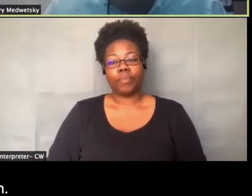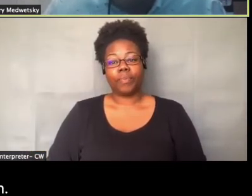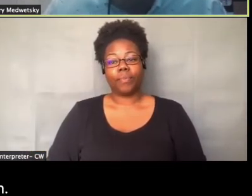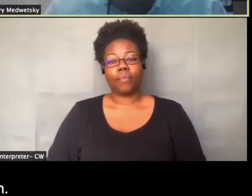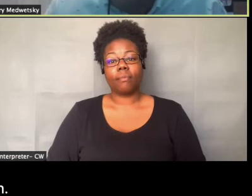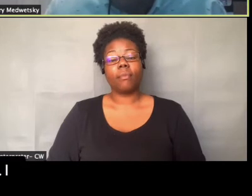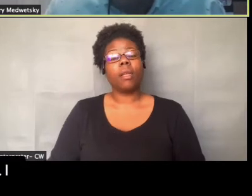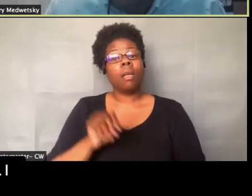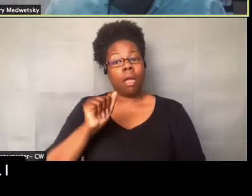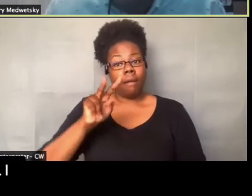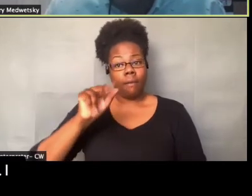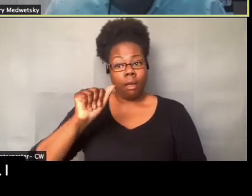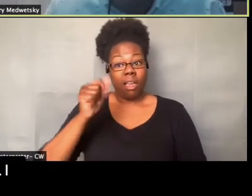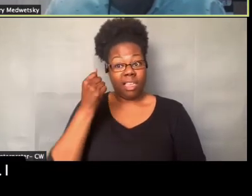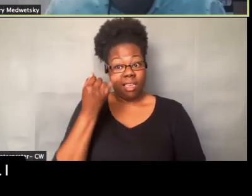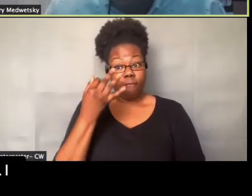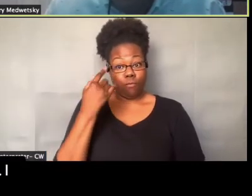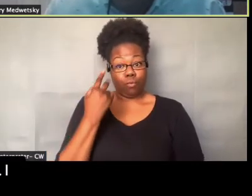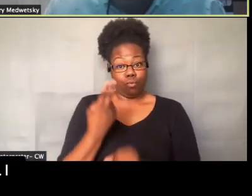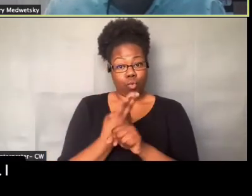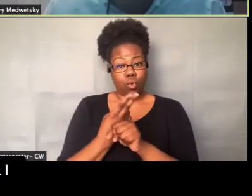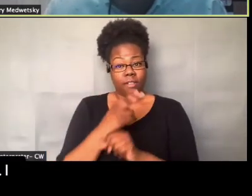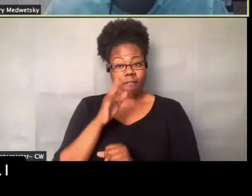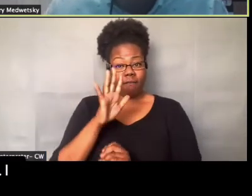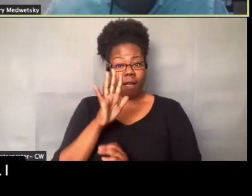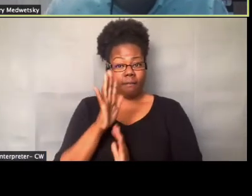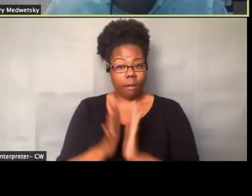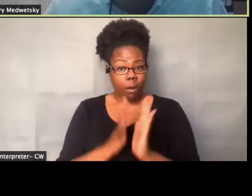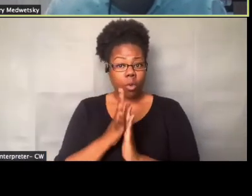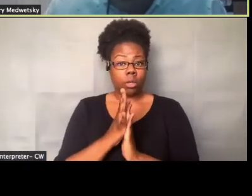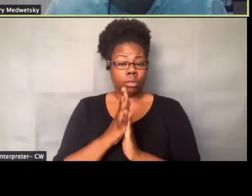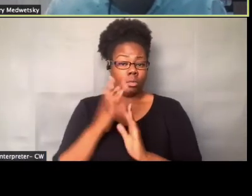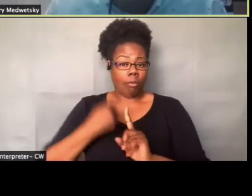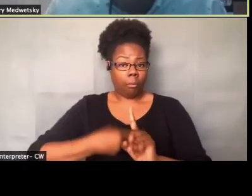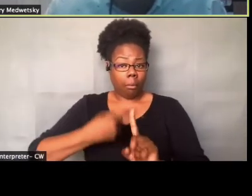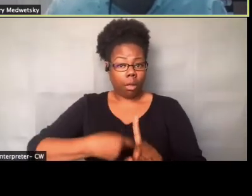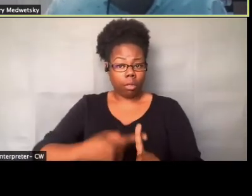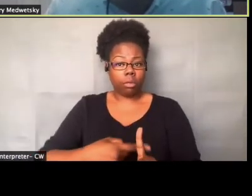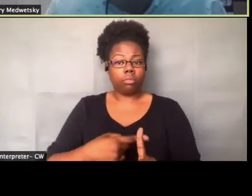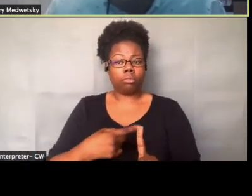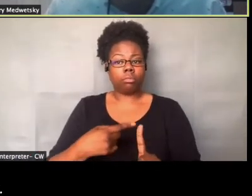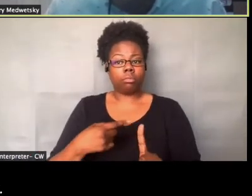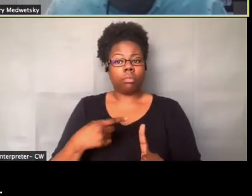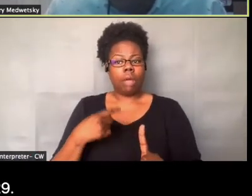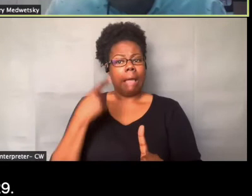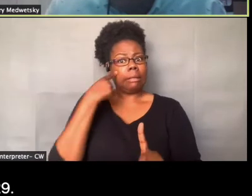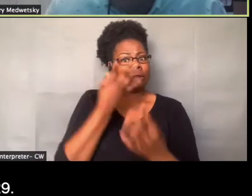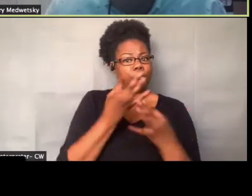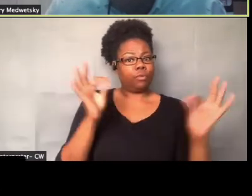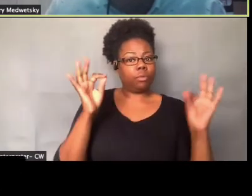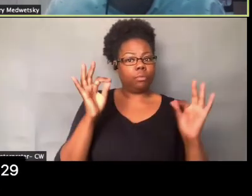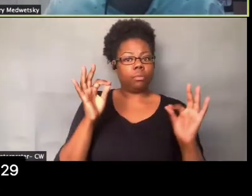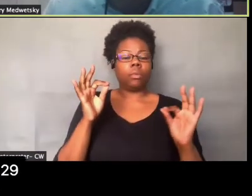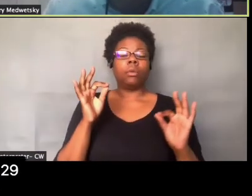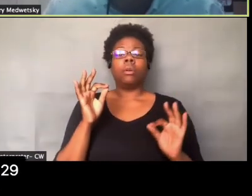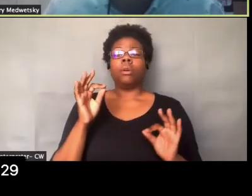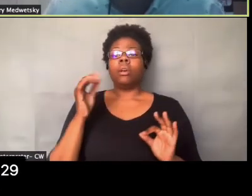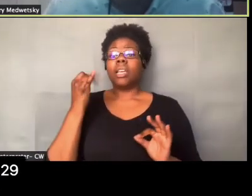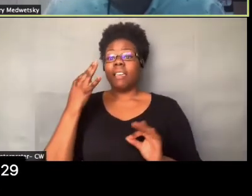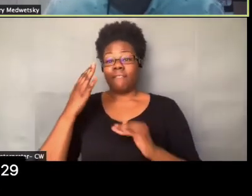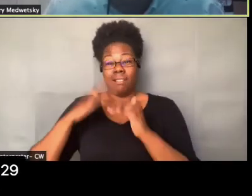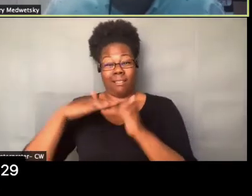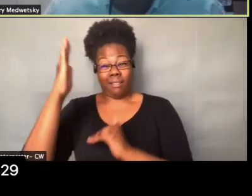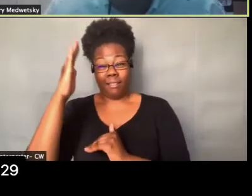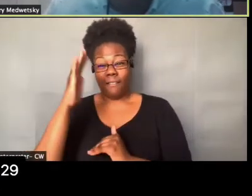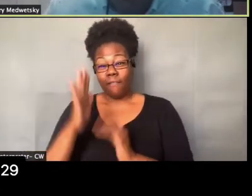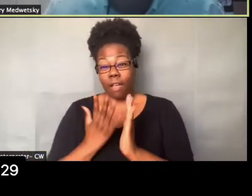I think that's what I understood, it's for free. But if you want to use it more often, then you pay $29 a month. So if you're a